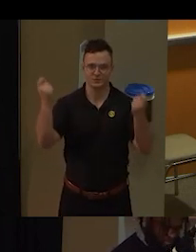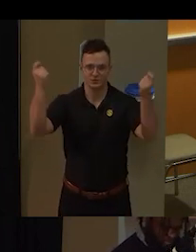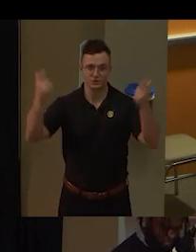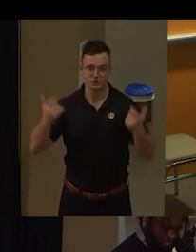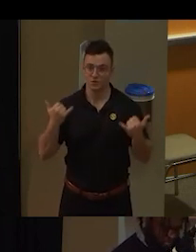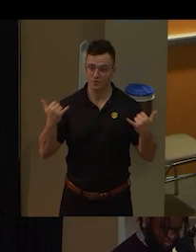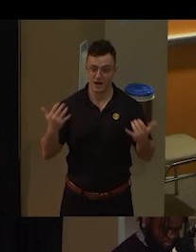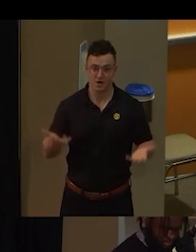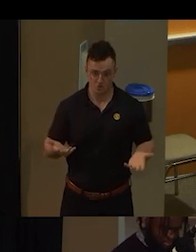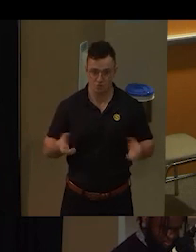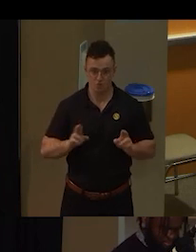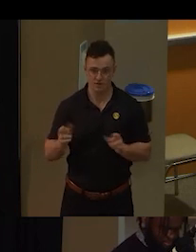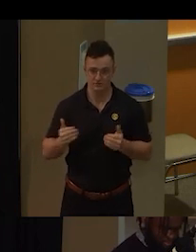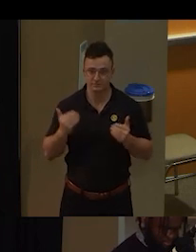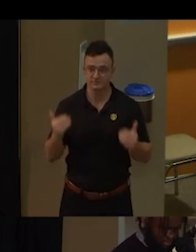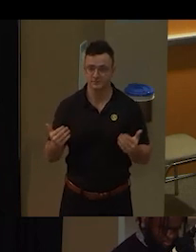further ado,